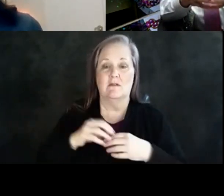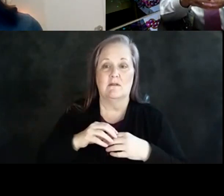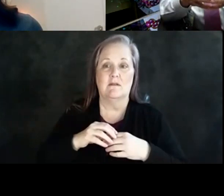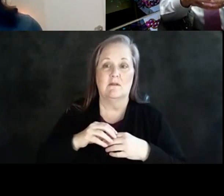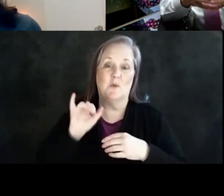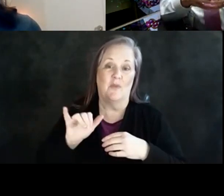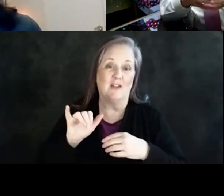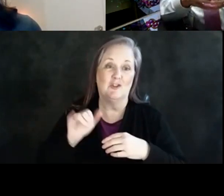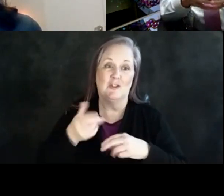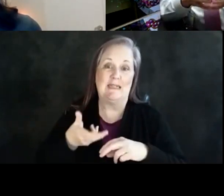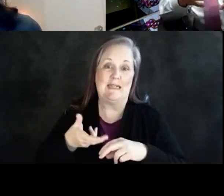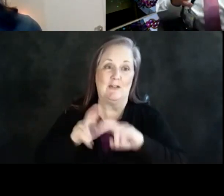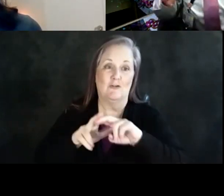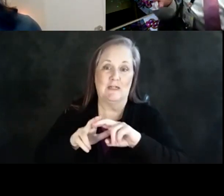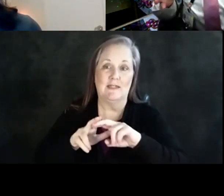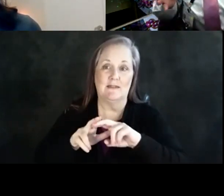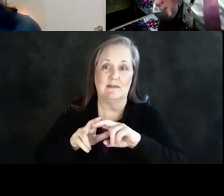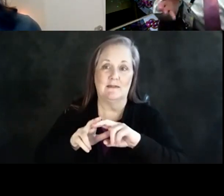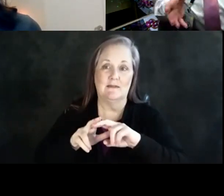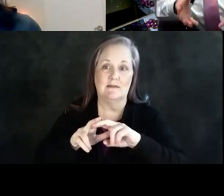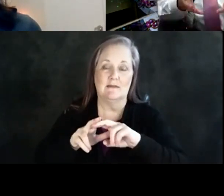should increase the